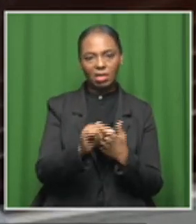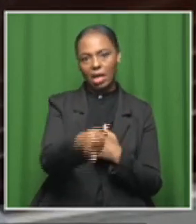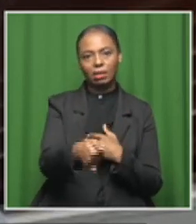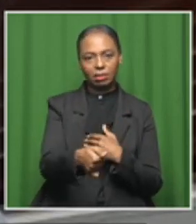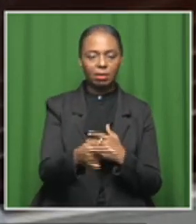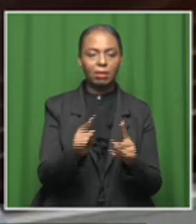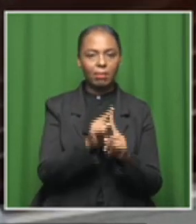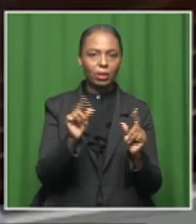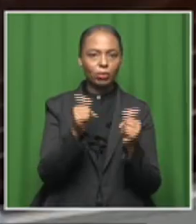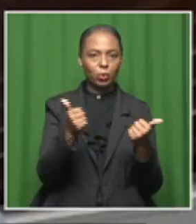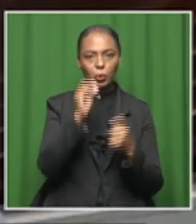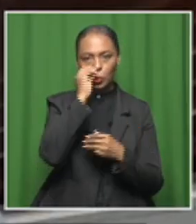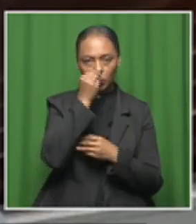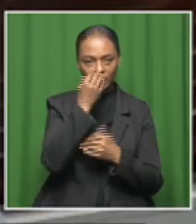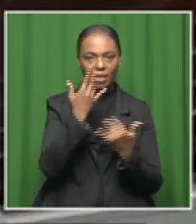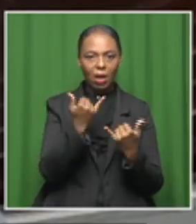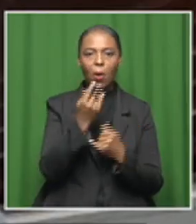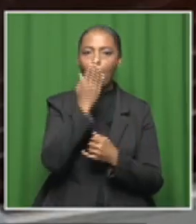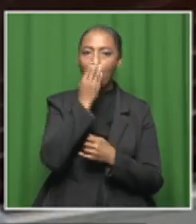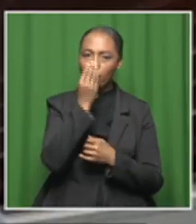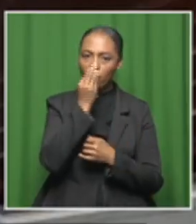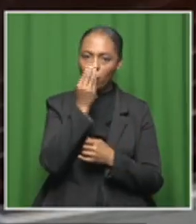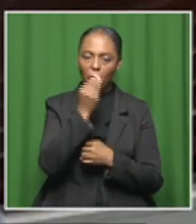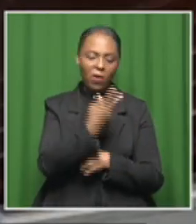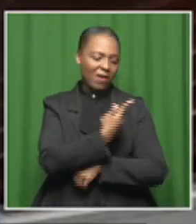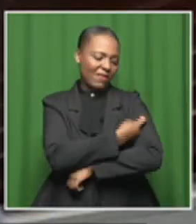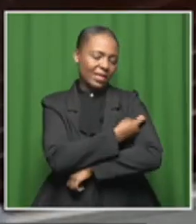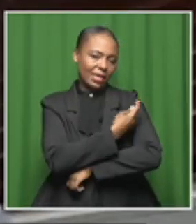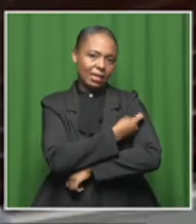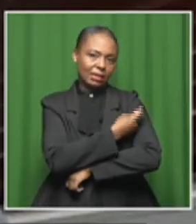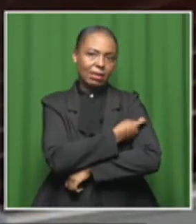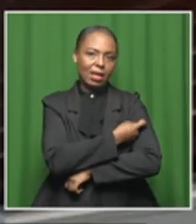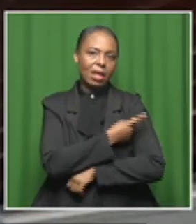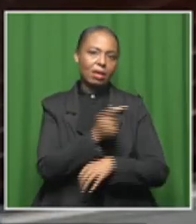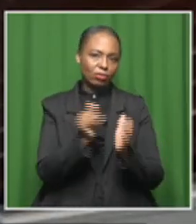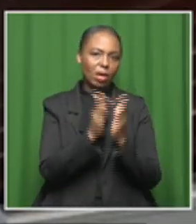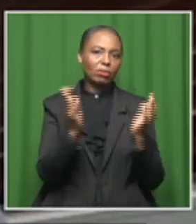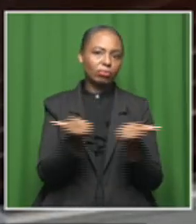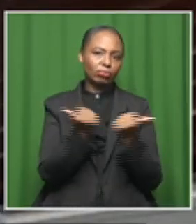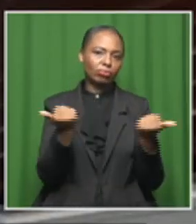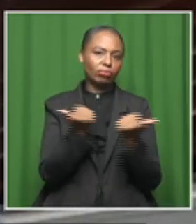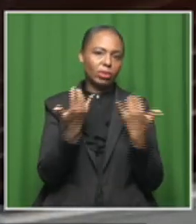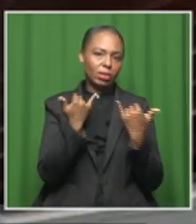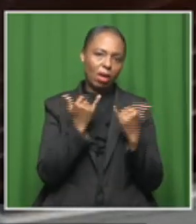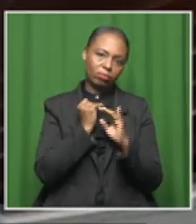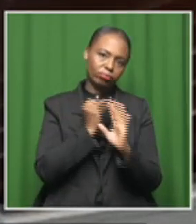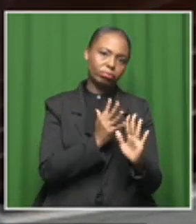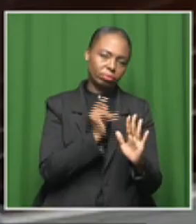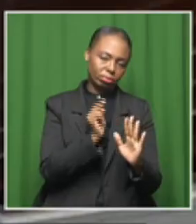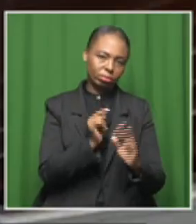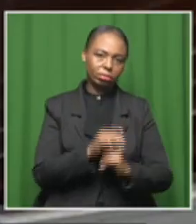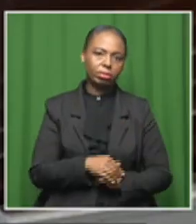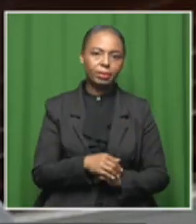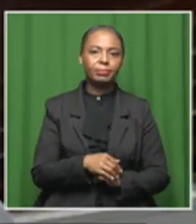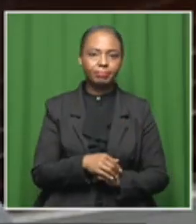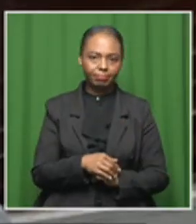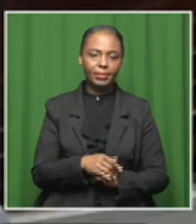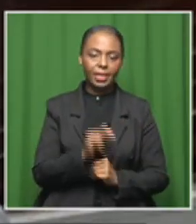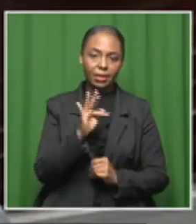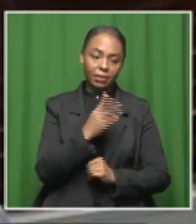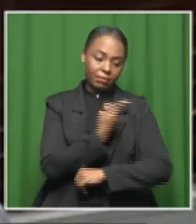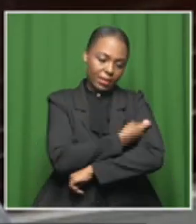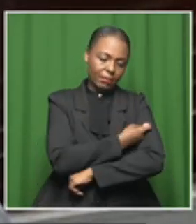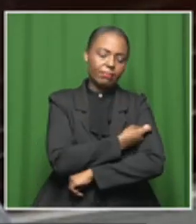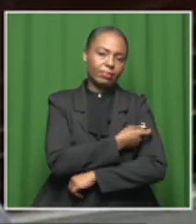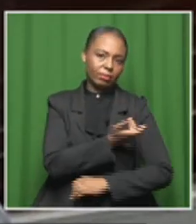news that the flu vaccine is available, so it's exactly the right time to be talking about influenza and for those at risk to be vaccinated